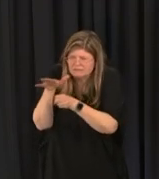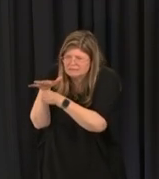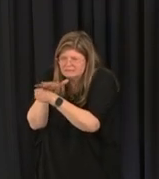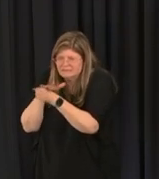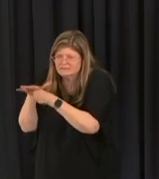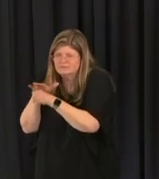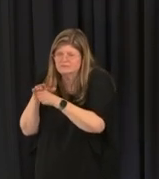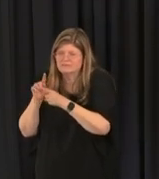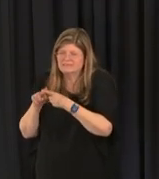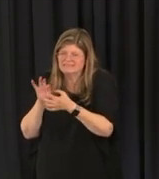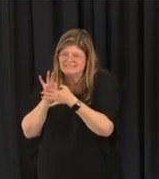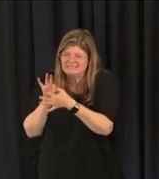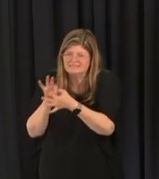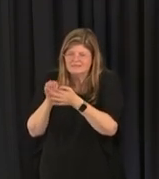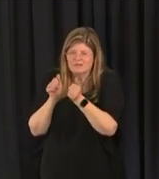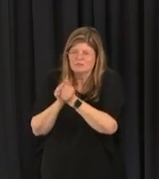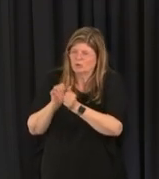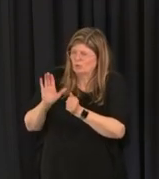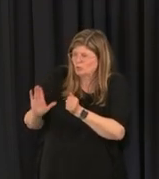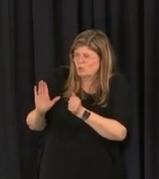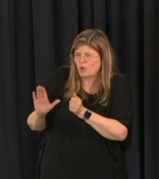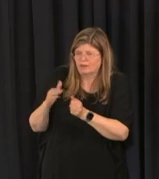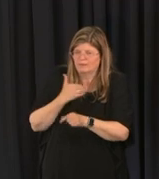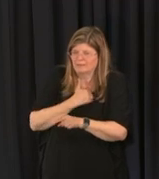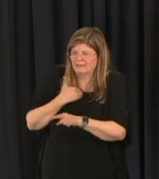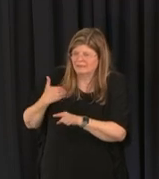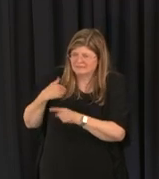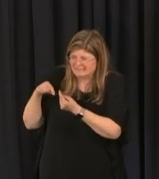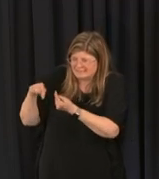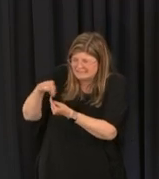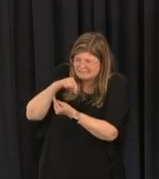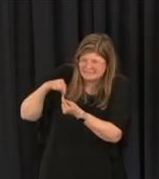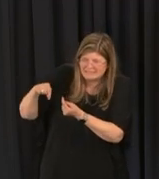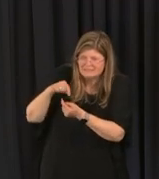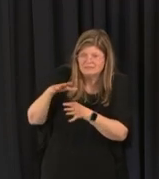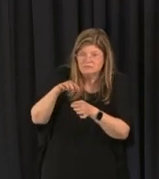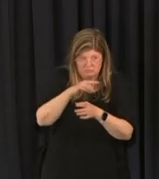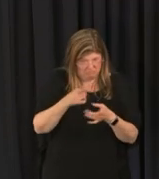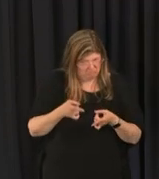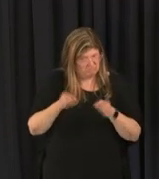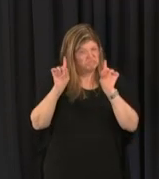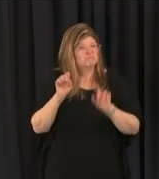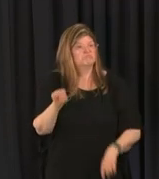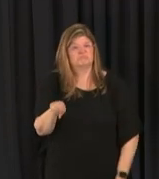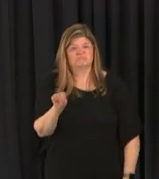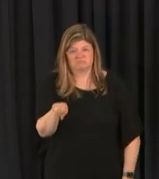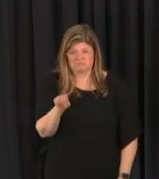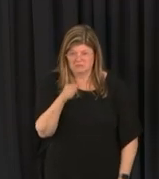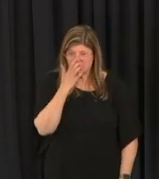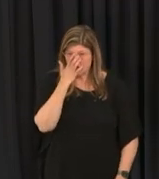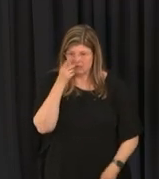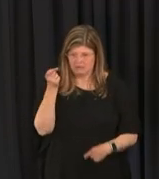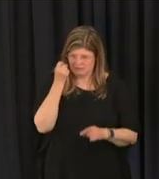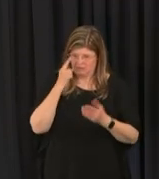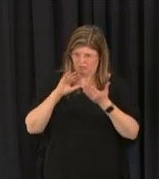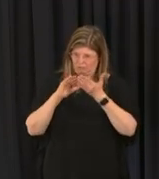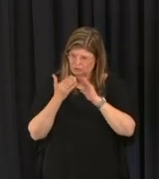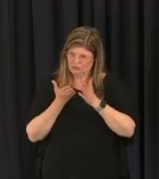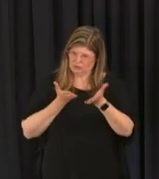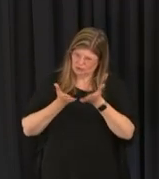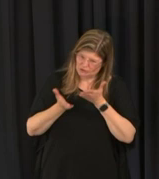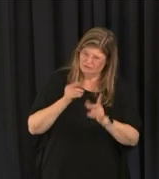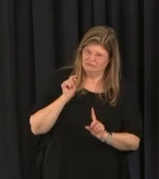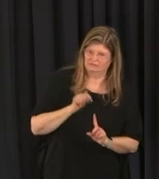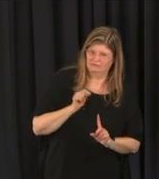unique relationship with their congregants or parishioners, as well as an understanding of the community in which they